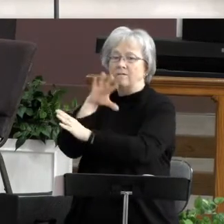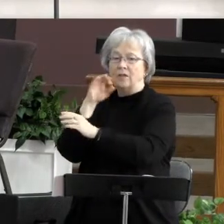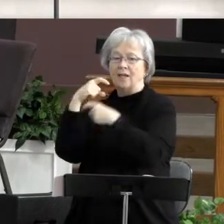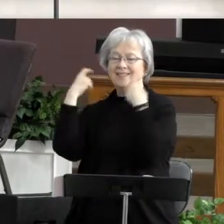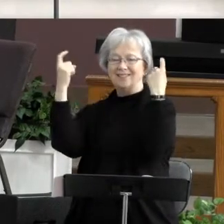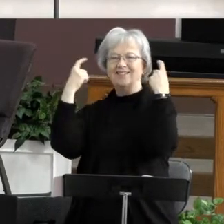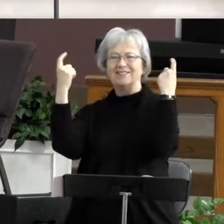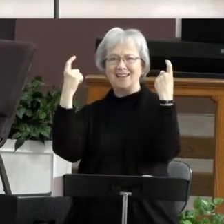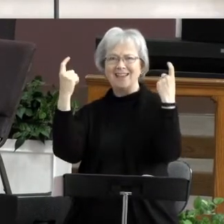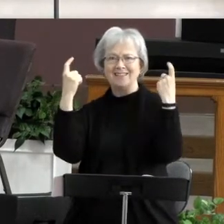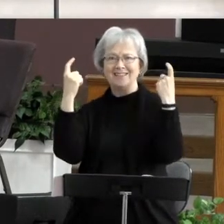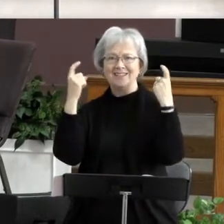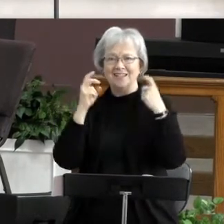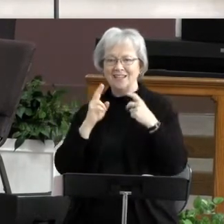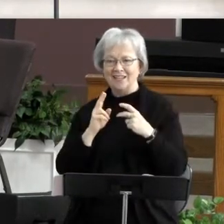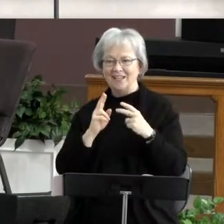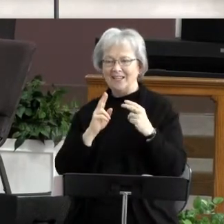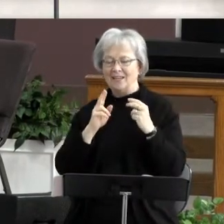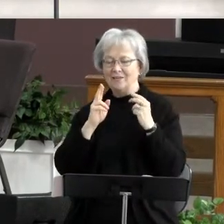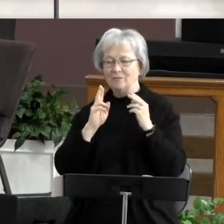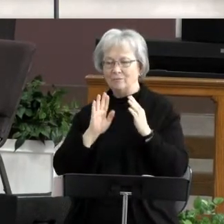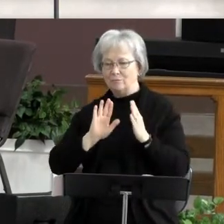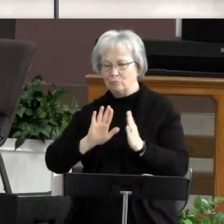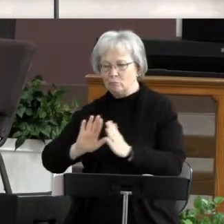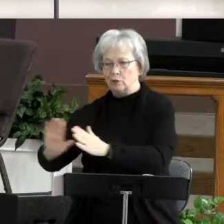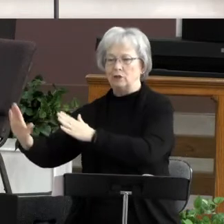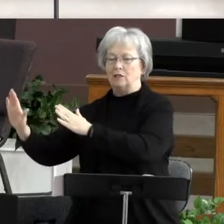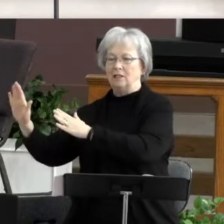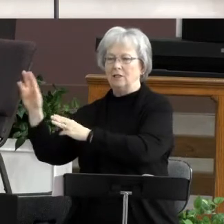in chasing anxiety away.